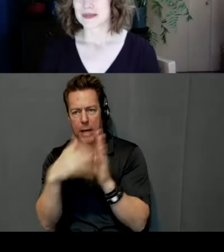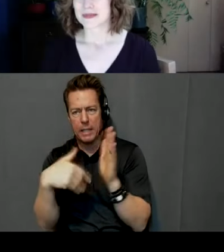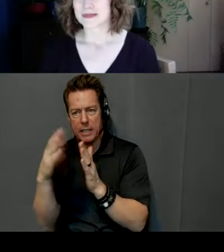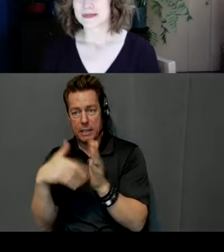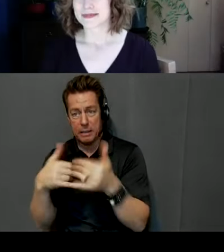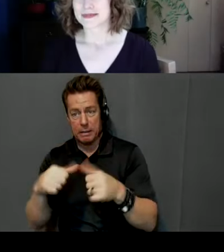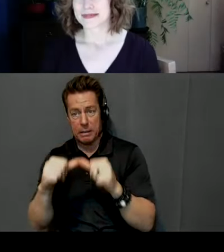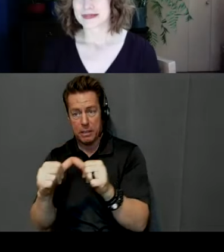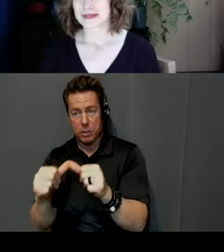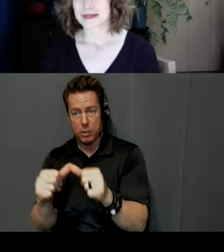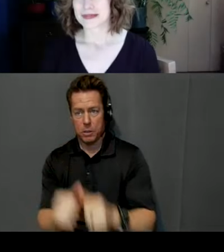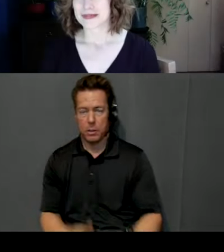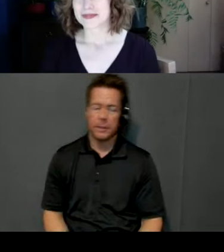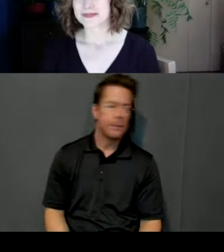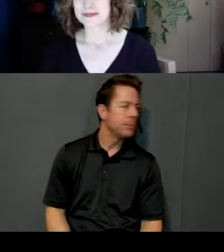No, one of them